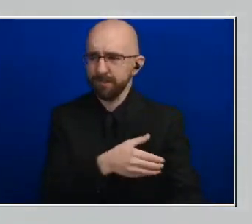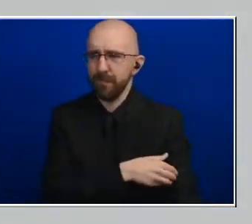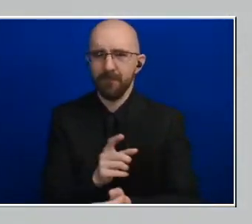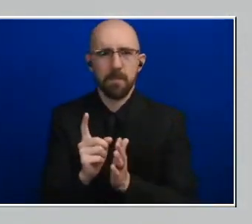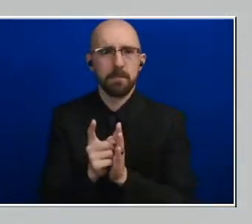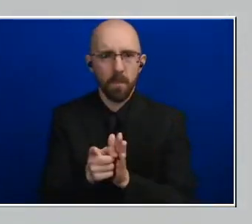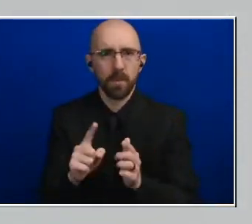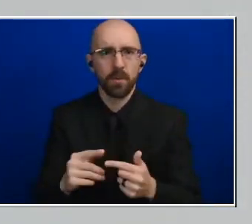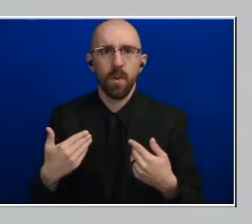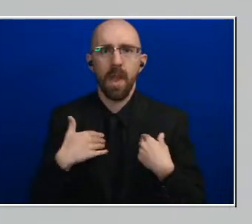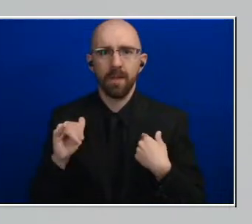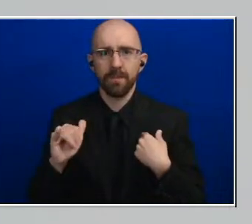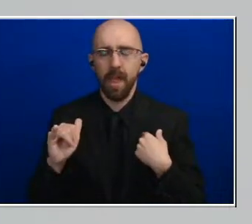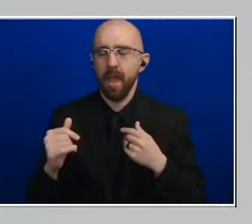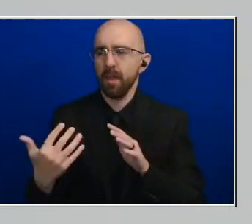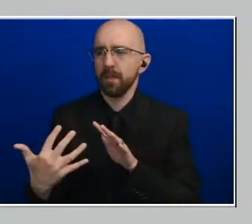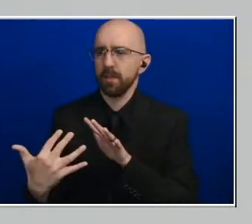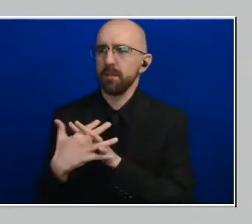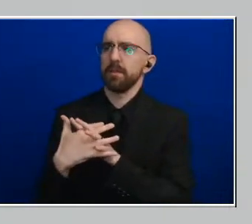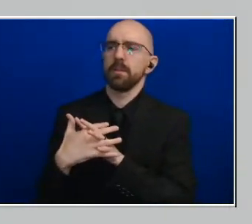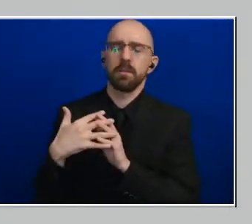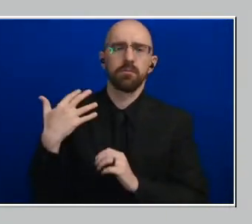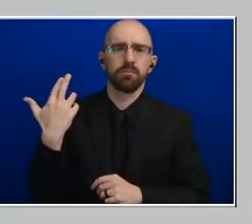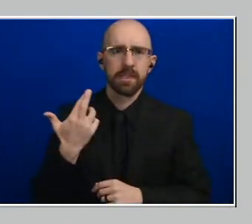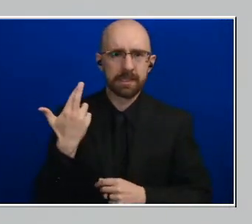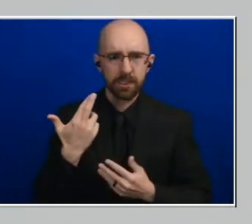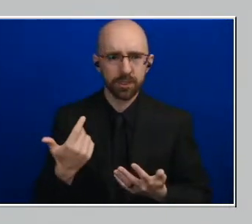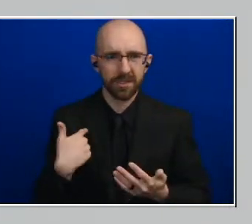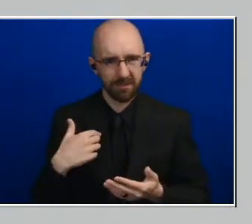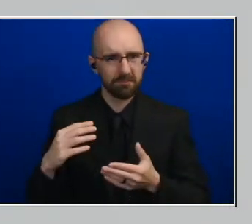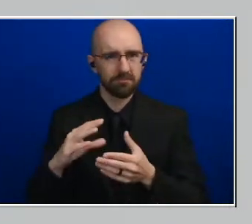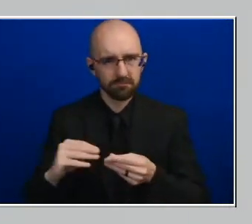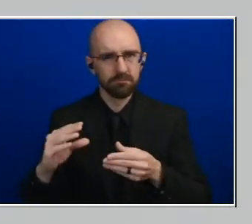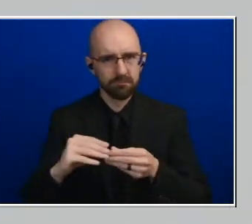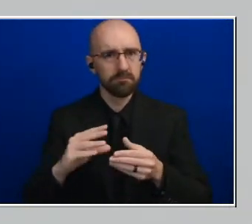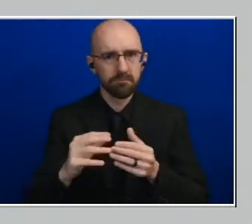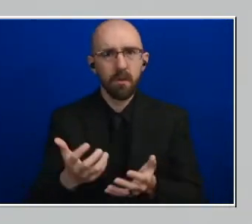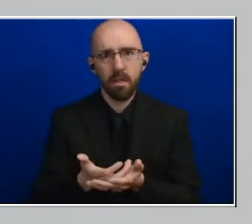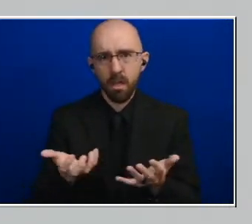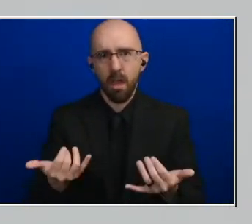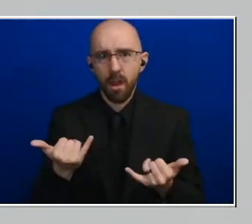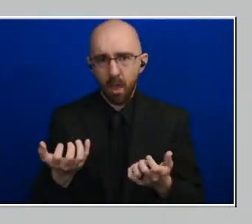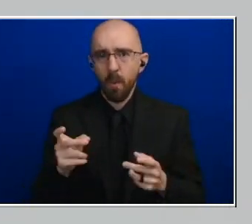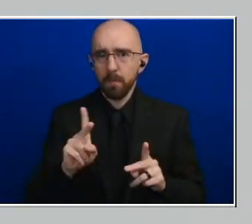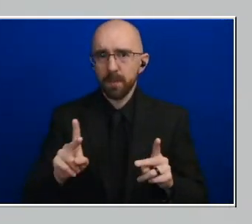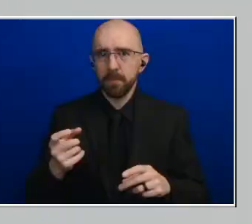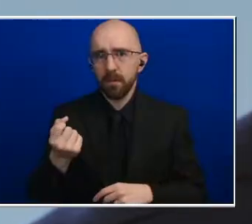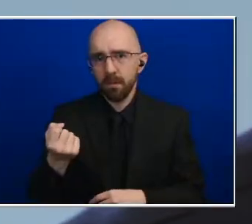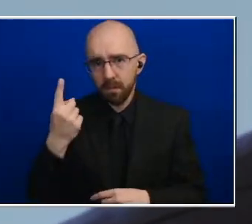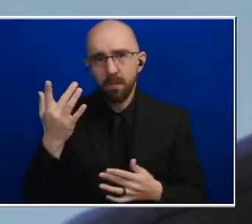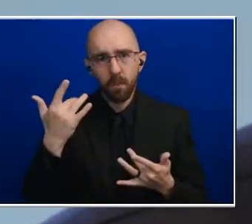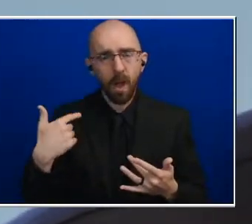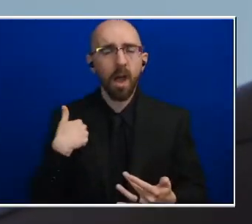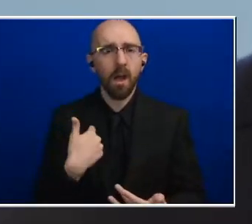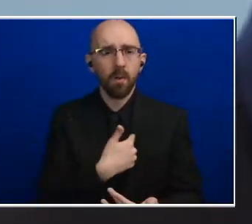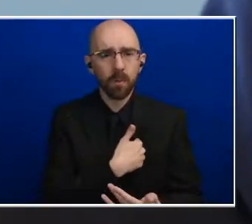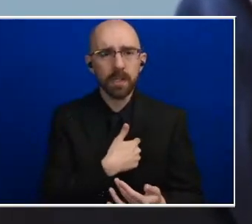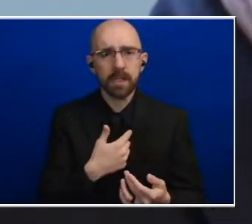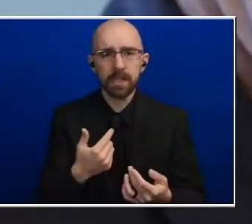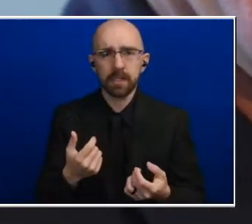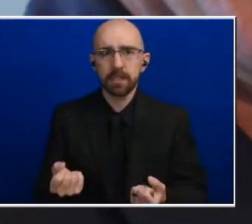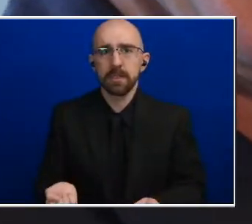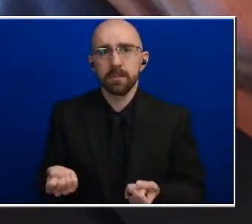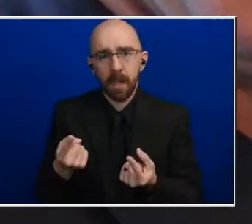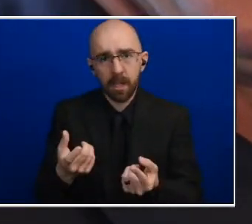realization. And that's why I talk about it a lot now, is so people understand why we spend so much on our